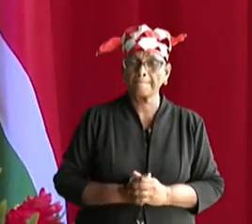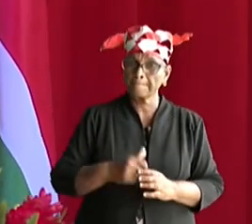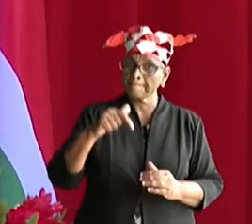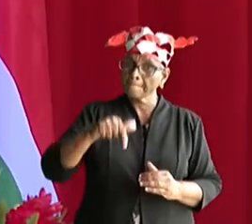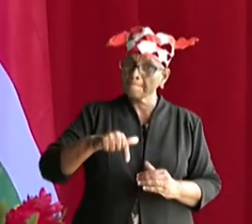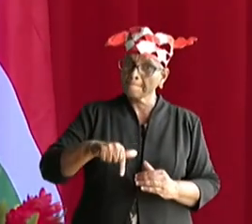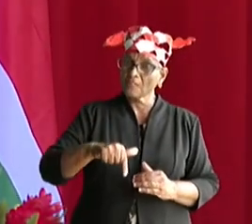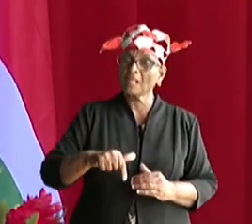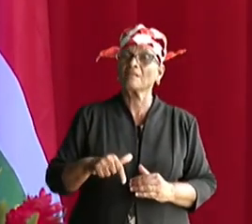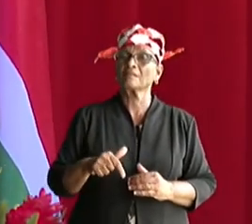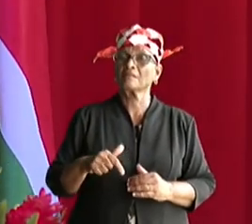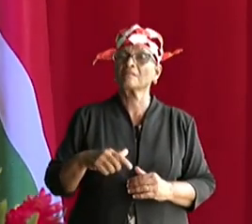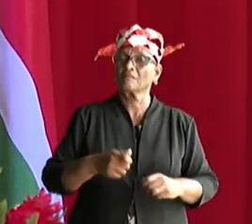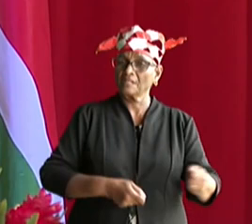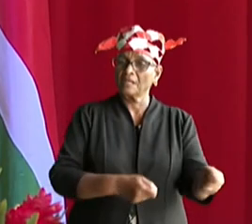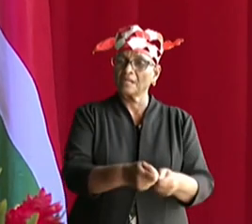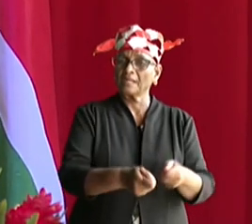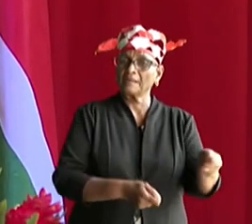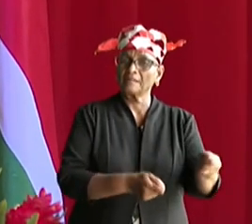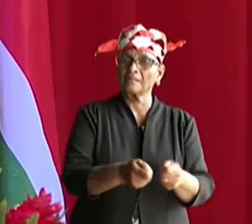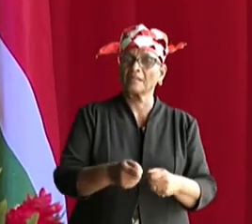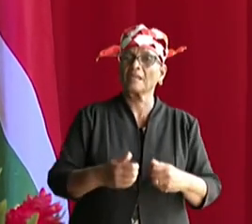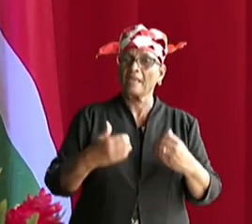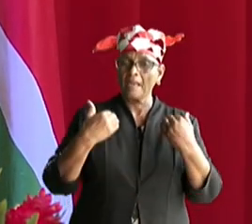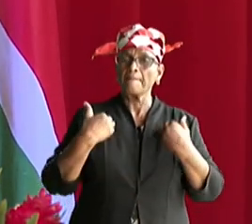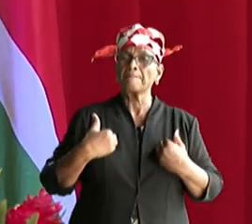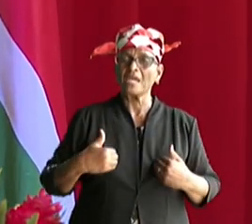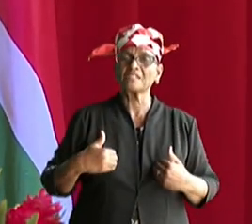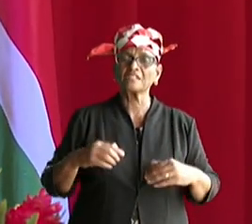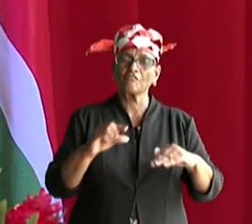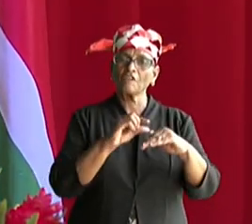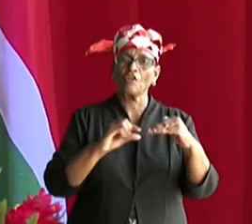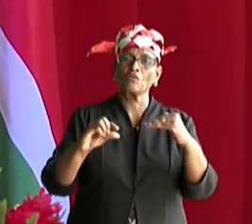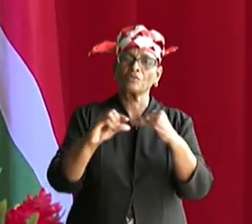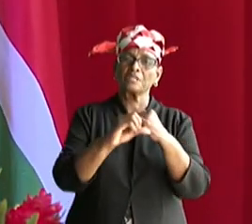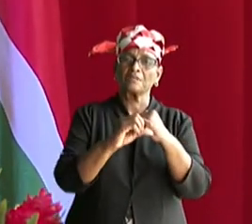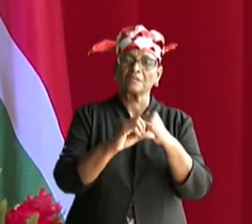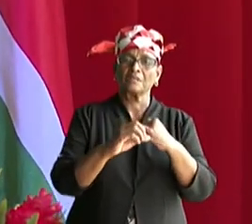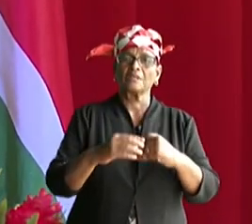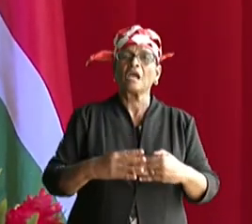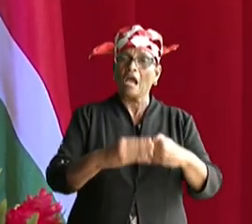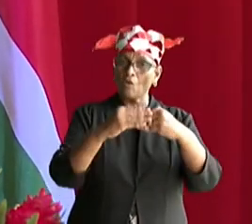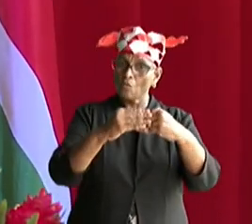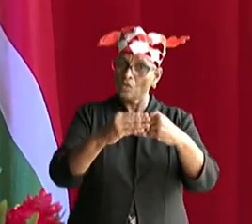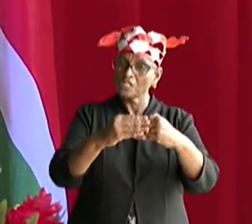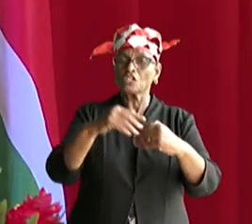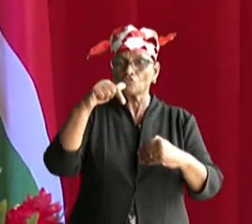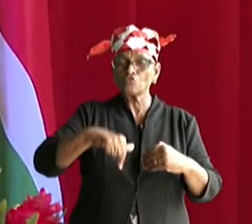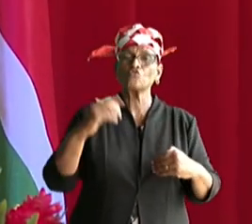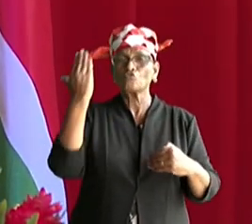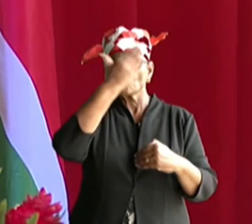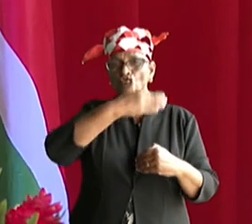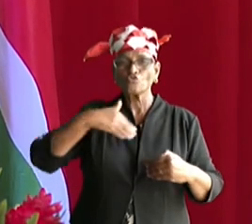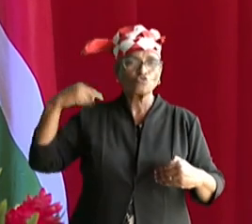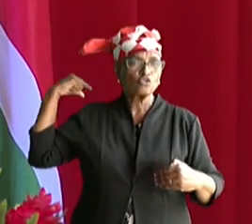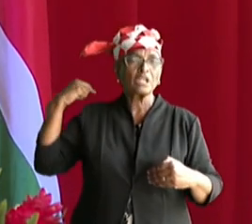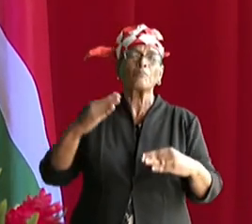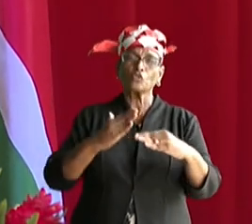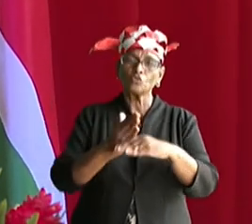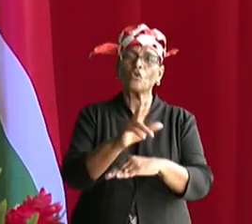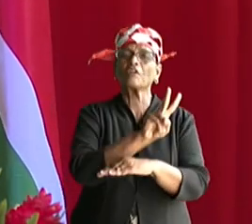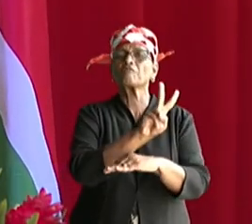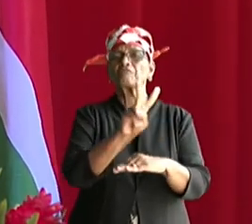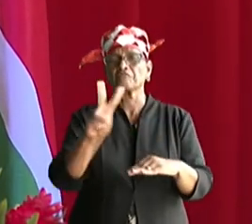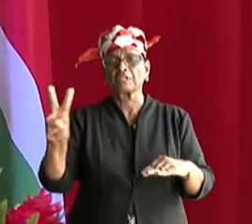of the government and people of Guyana, I wish Suriname continued peace and